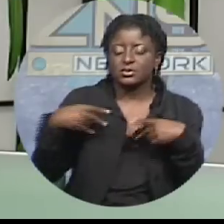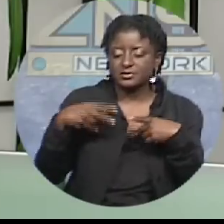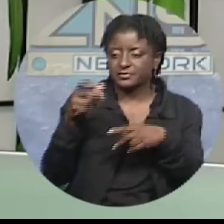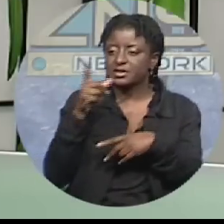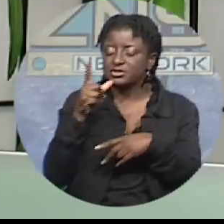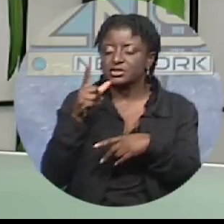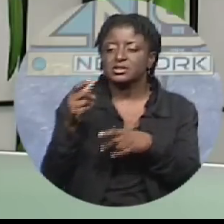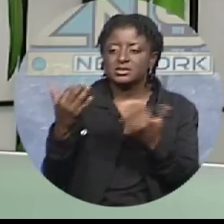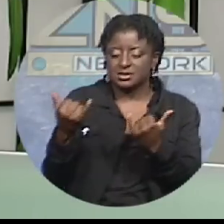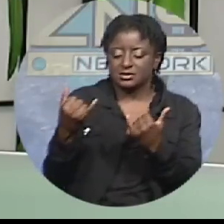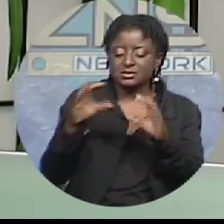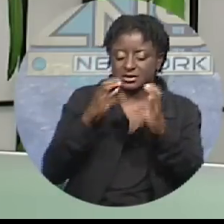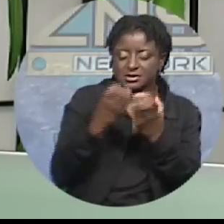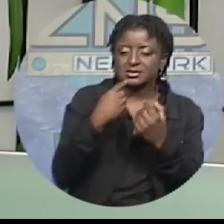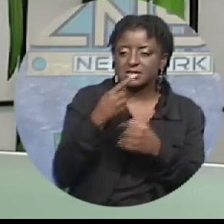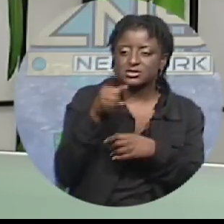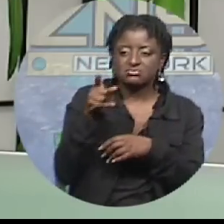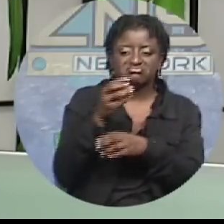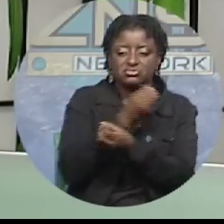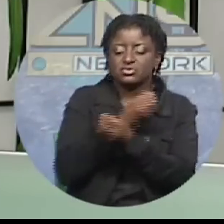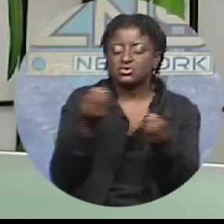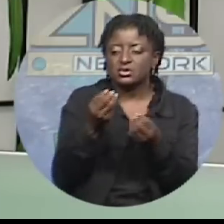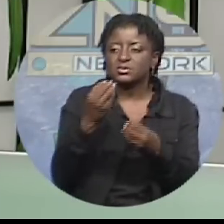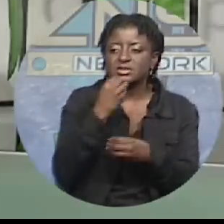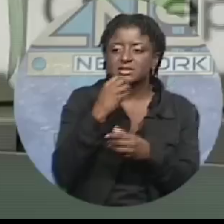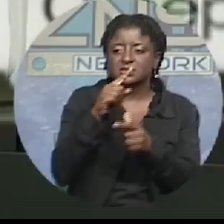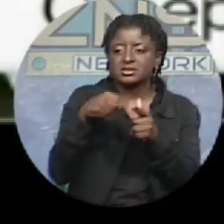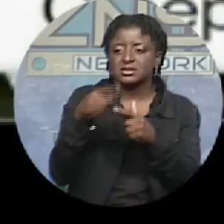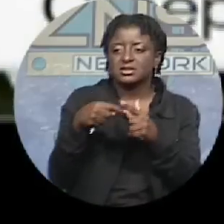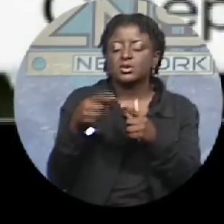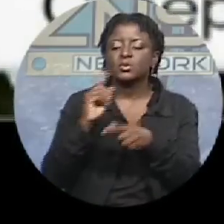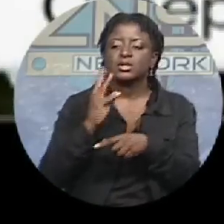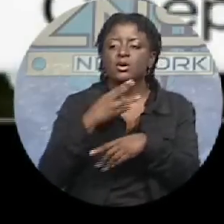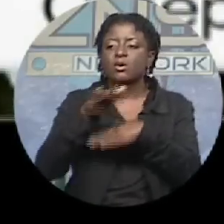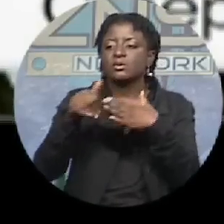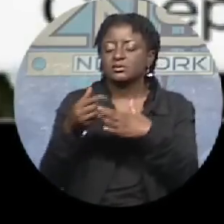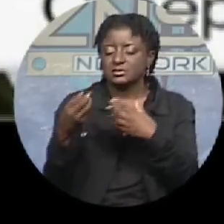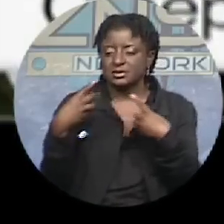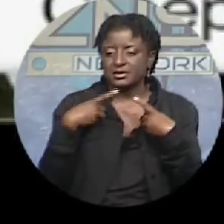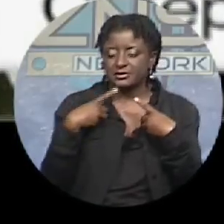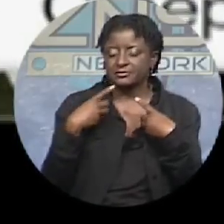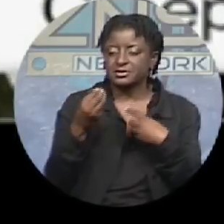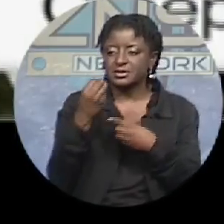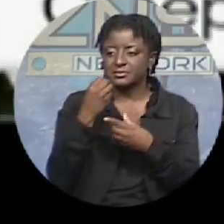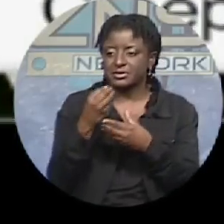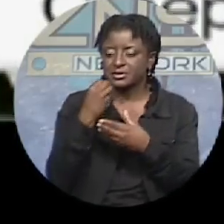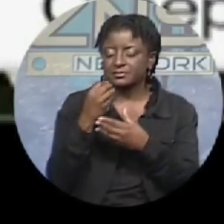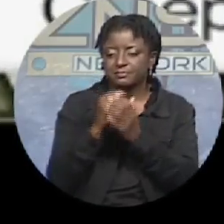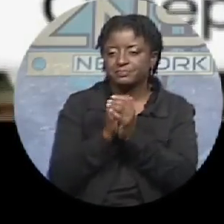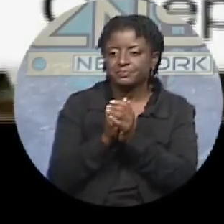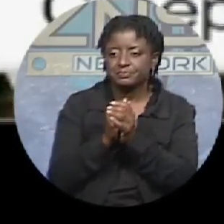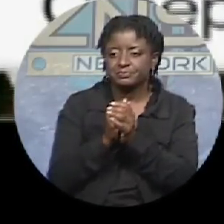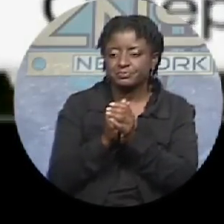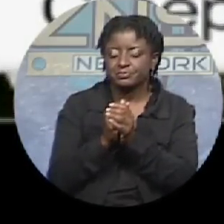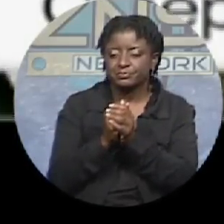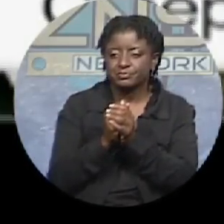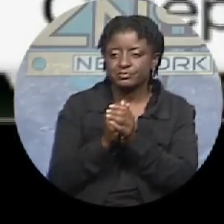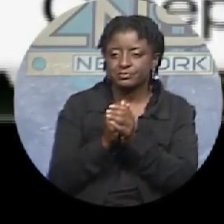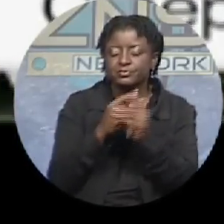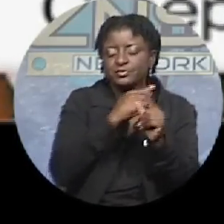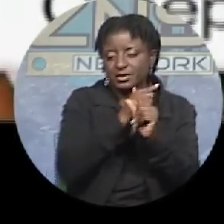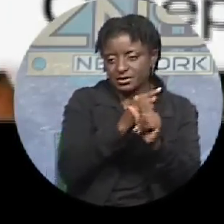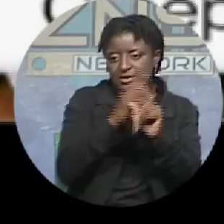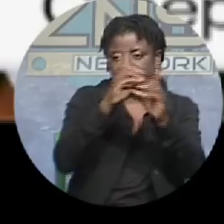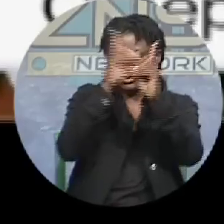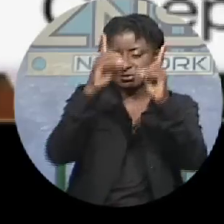saying, "Hey, none of us will eat until we all have something to eat." So Powell says while bullying does not discriminate, the guidance department in the Ministry